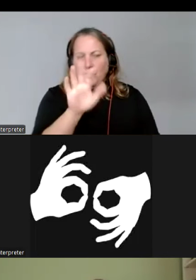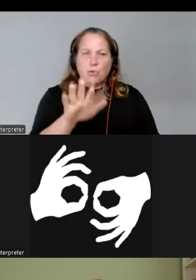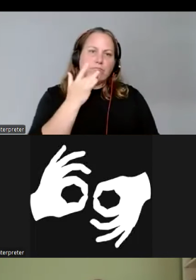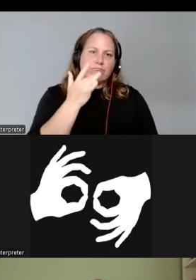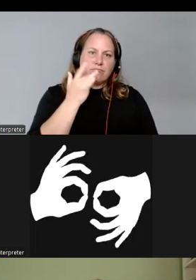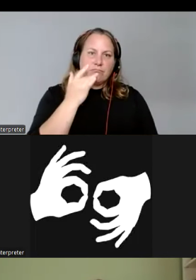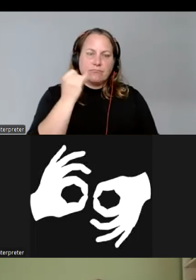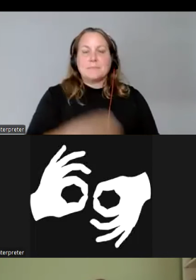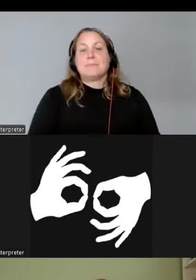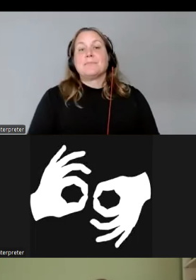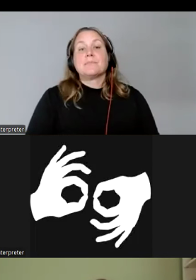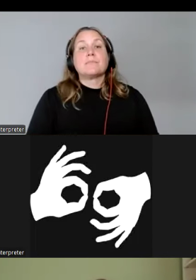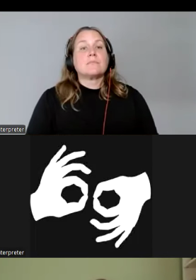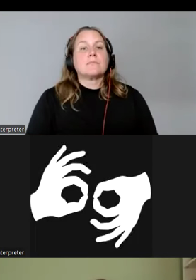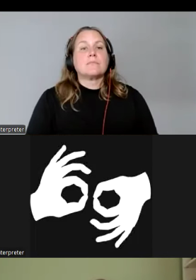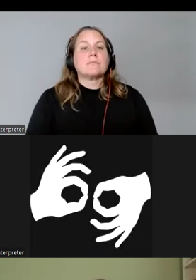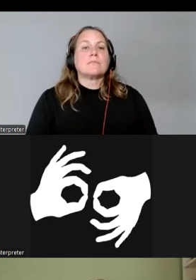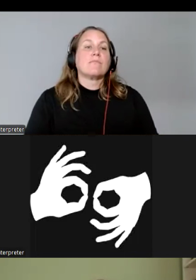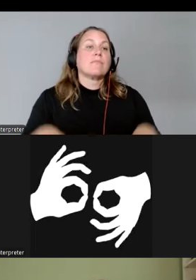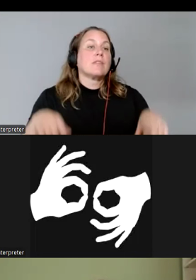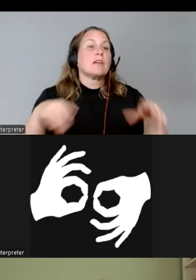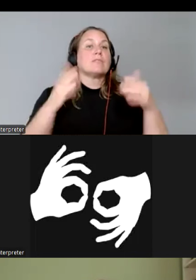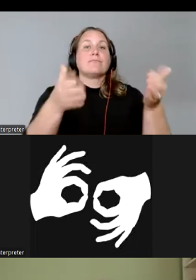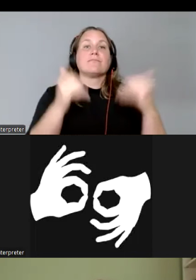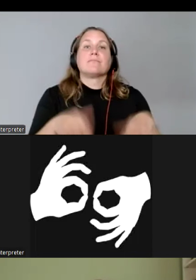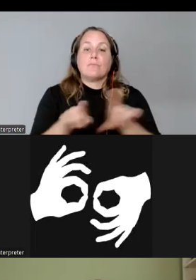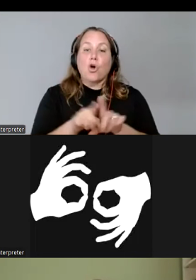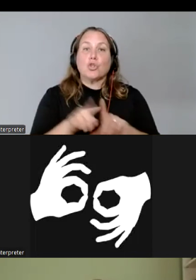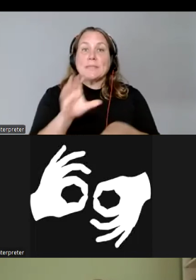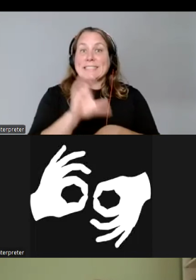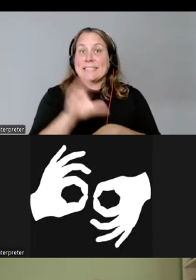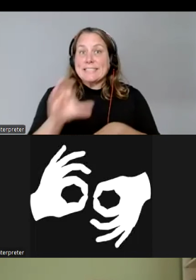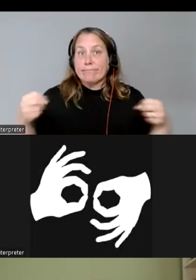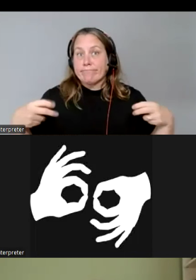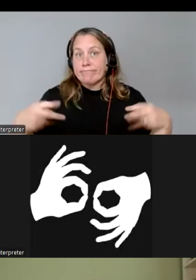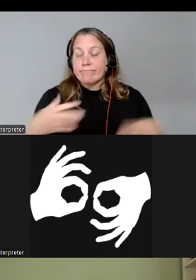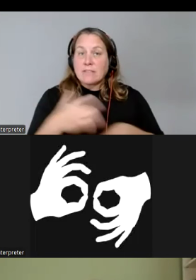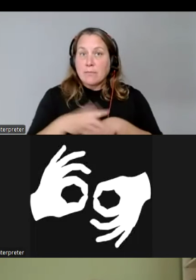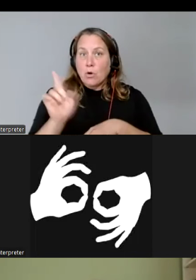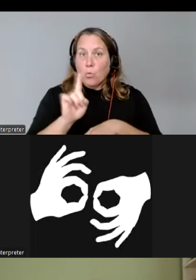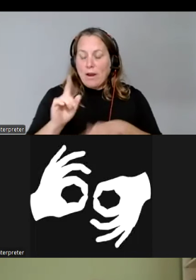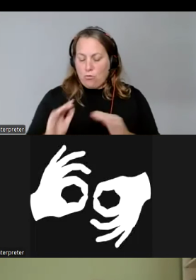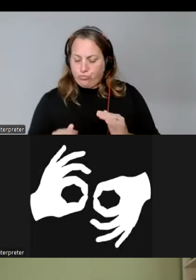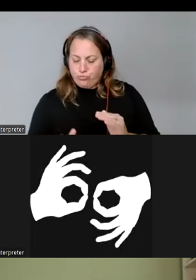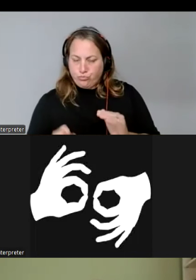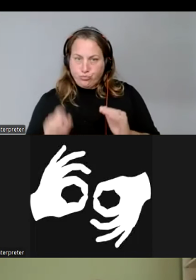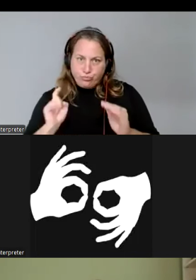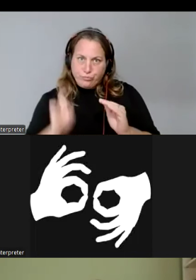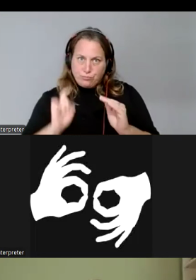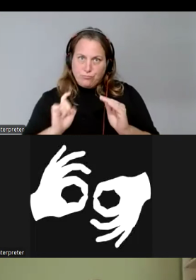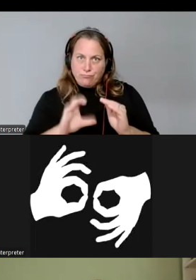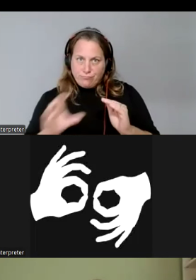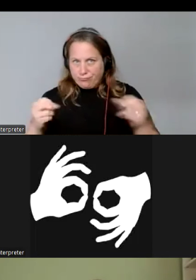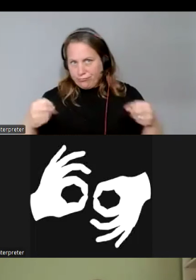needs. To turn on closed captioning, select the CC icon to the bottom right of your screen. If you